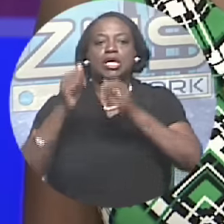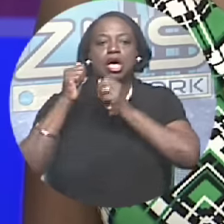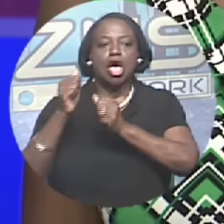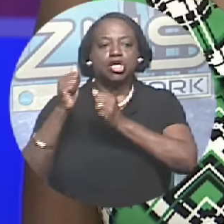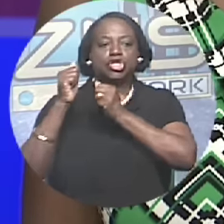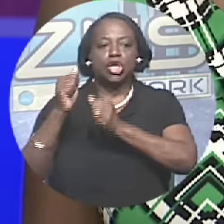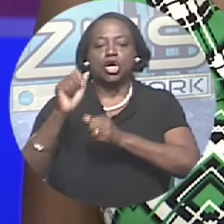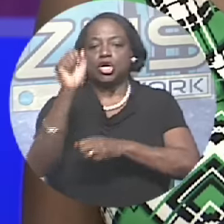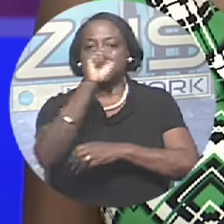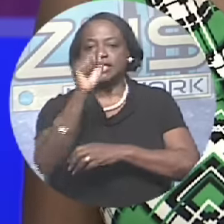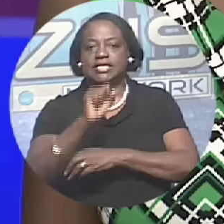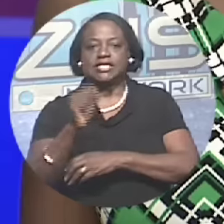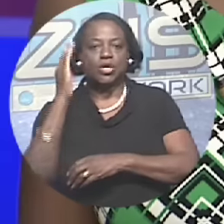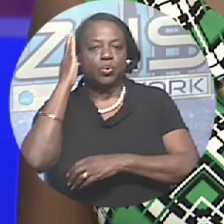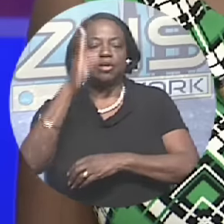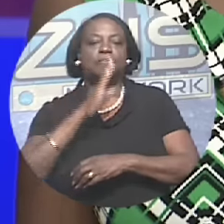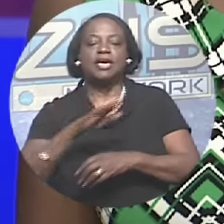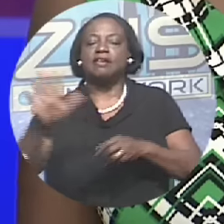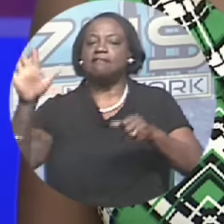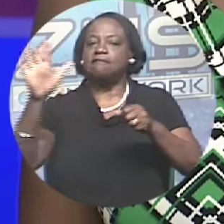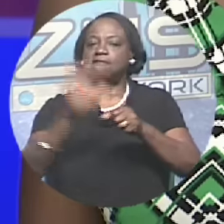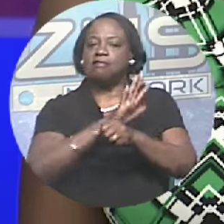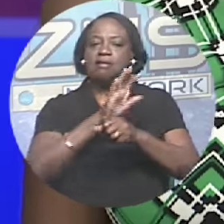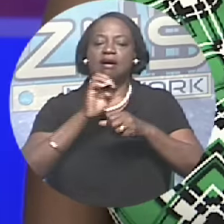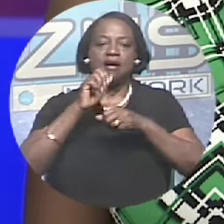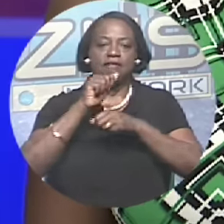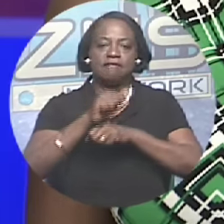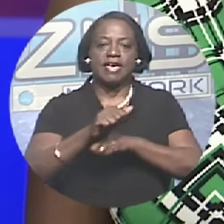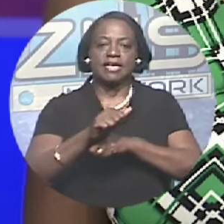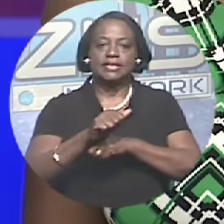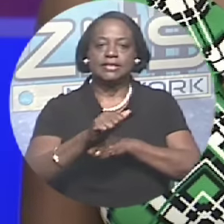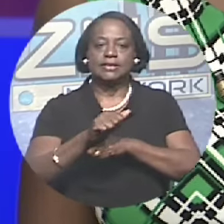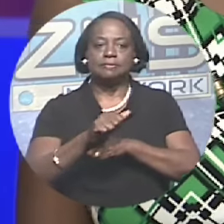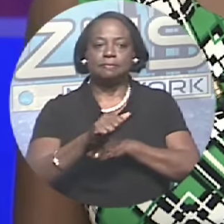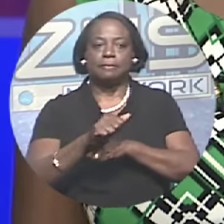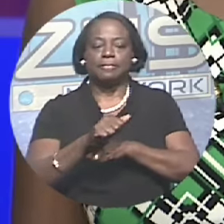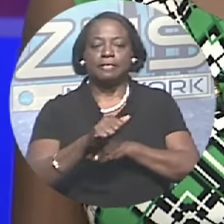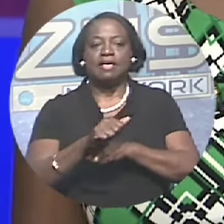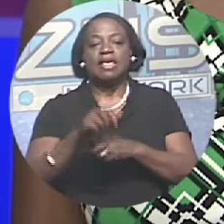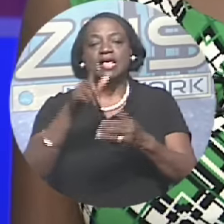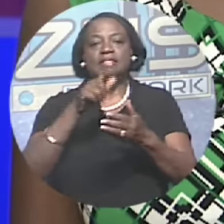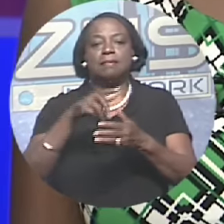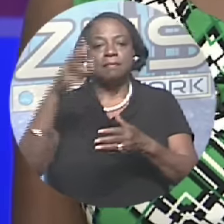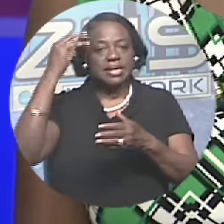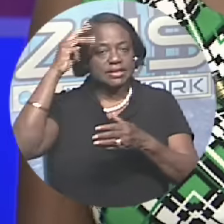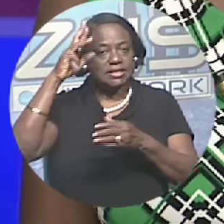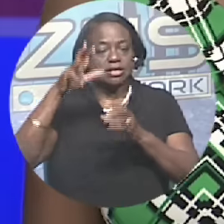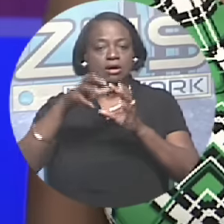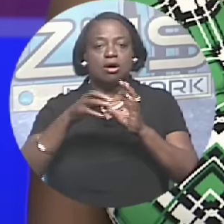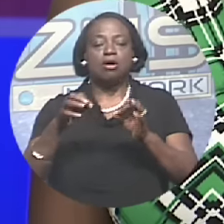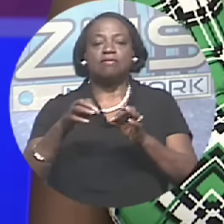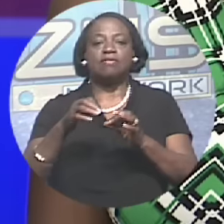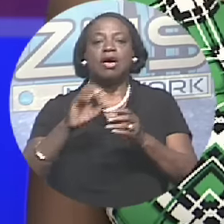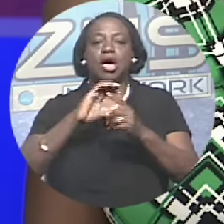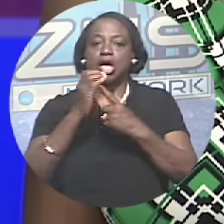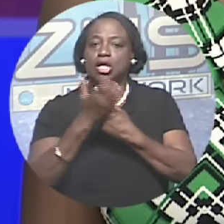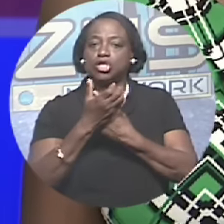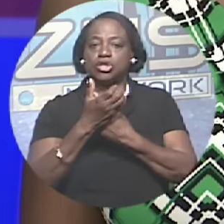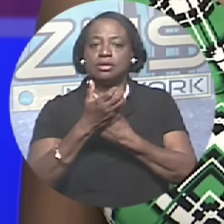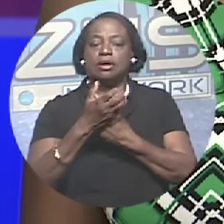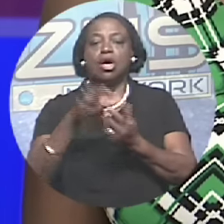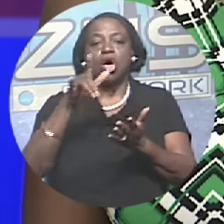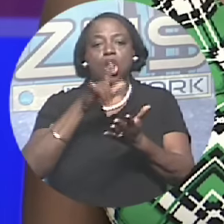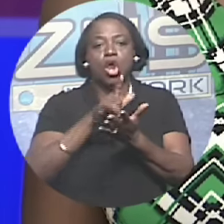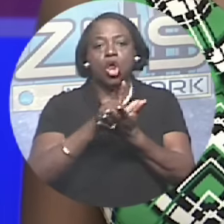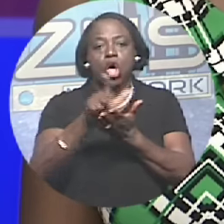be in full effect. Officials from the Ministry of Culture officially launched the junkanoo season Thursday in a junkanoo theme exhibit at the